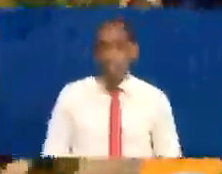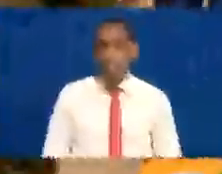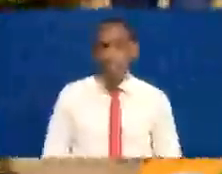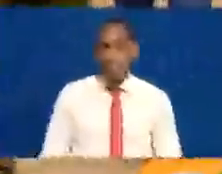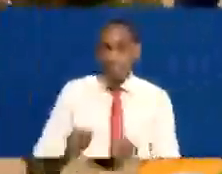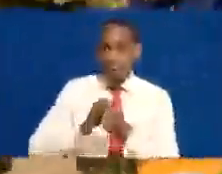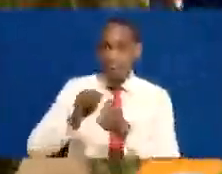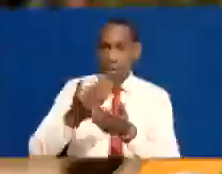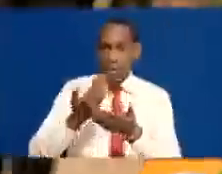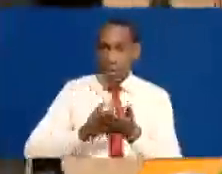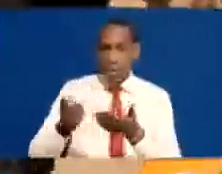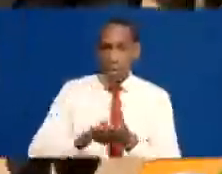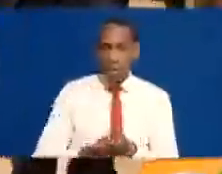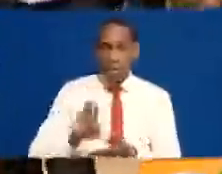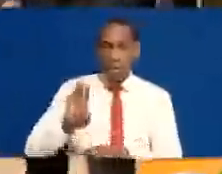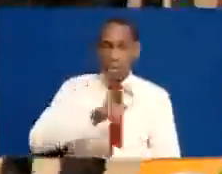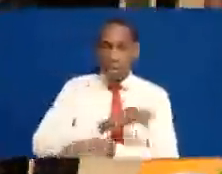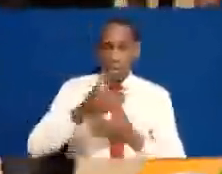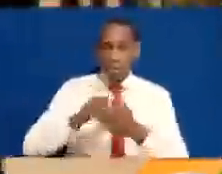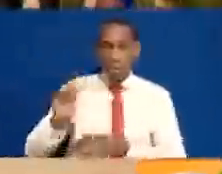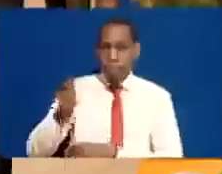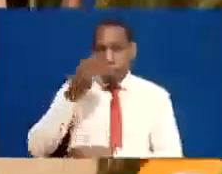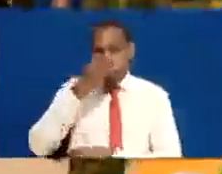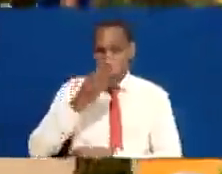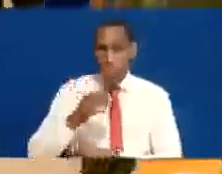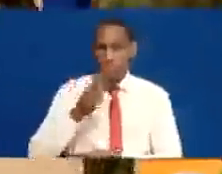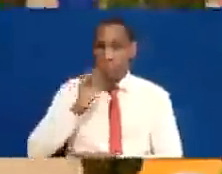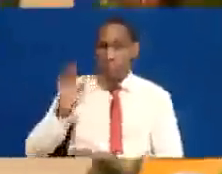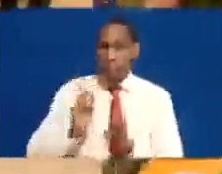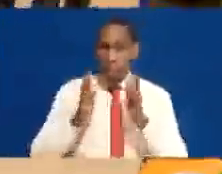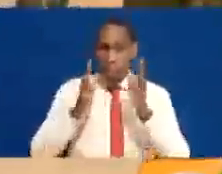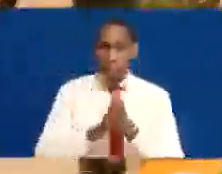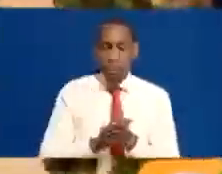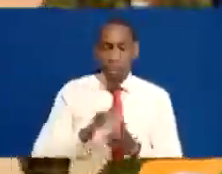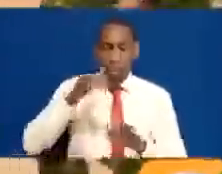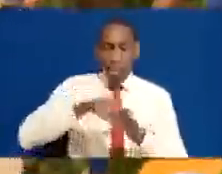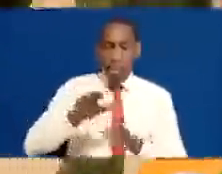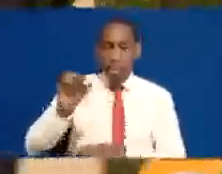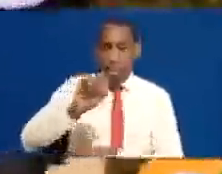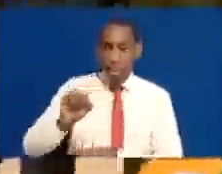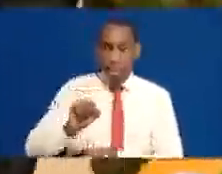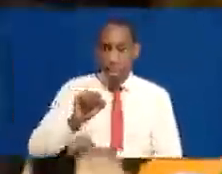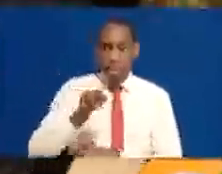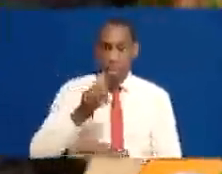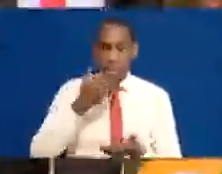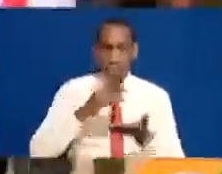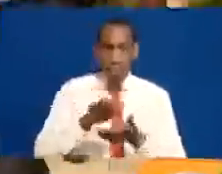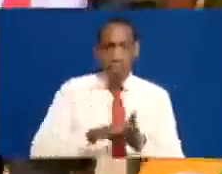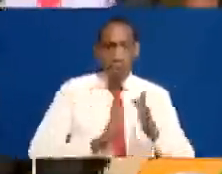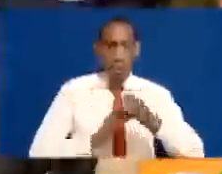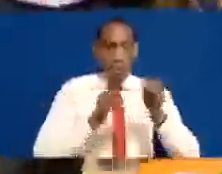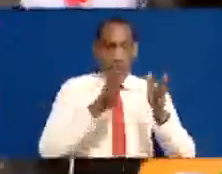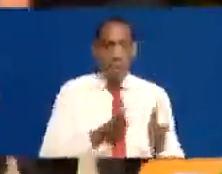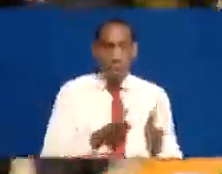On Friday last week, 4 days before President William Ruto's inauguration, Interior CS Fred Matiang'i penned a letter to senior